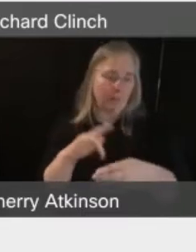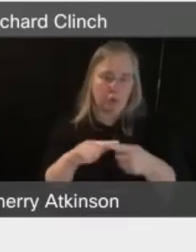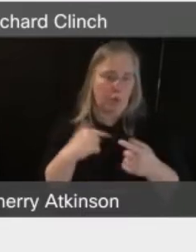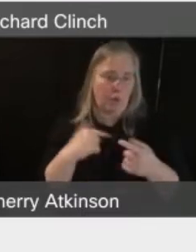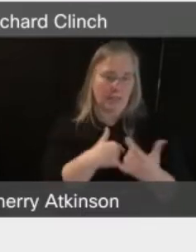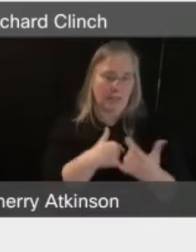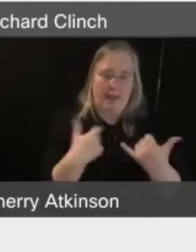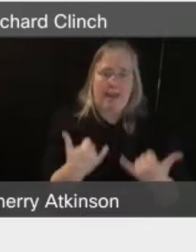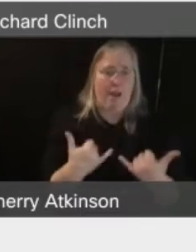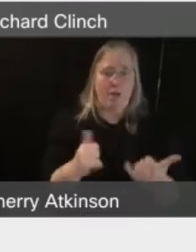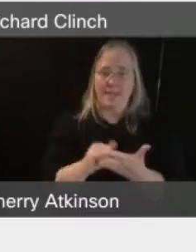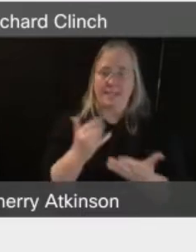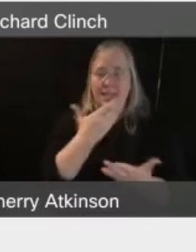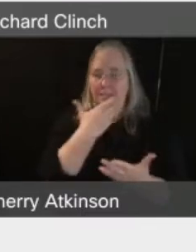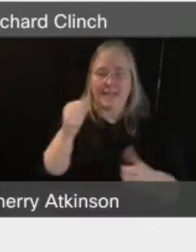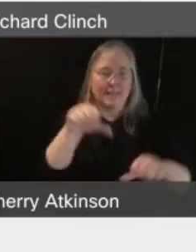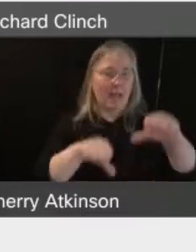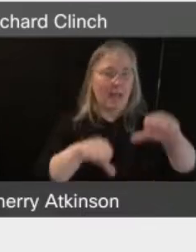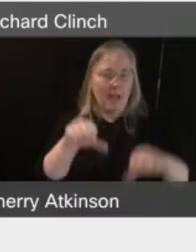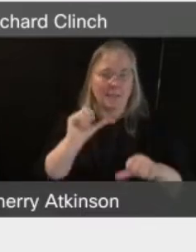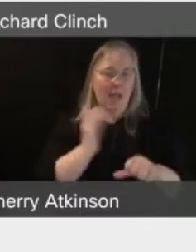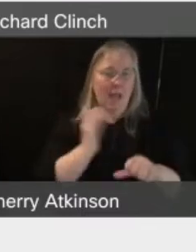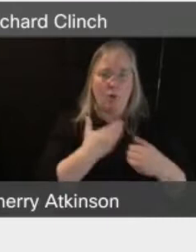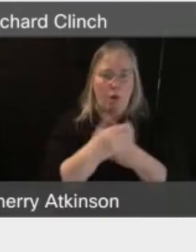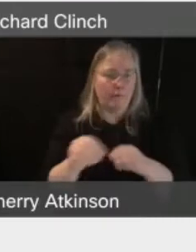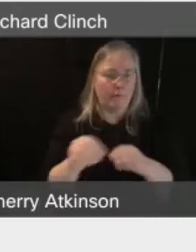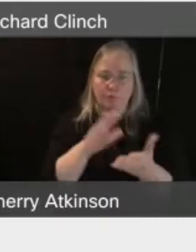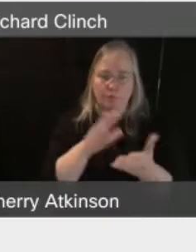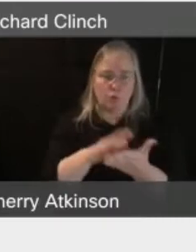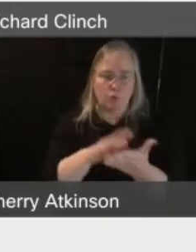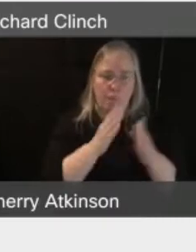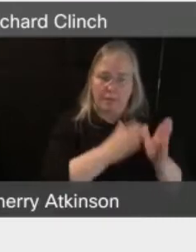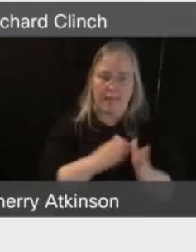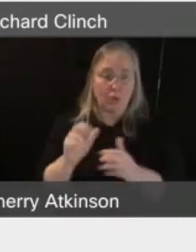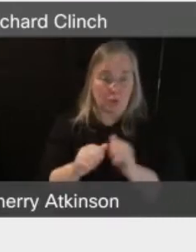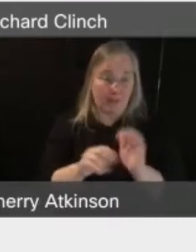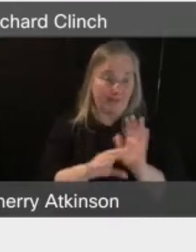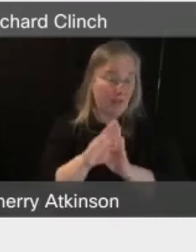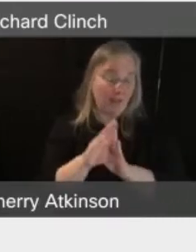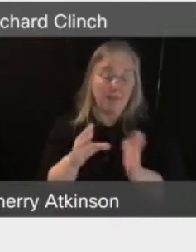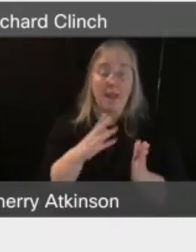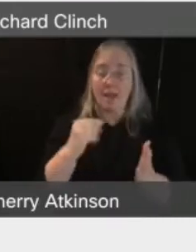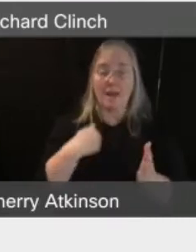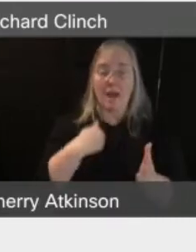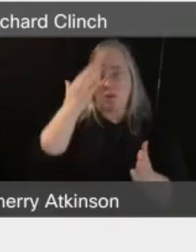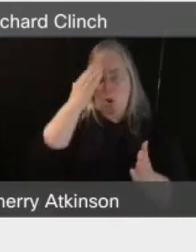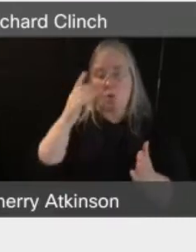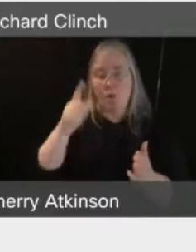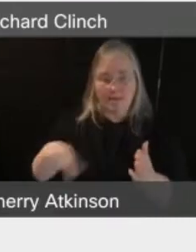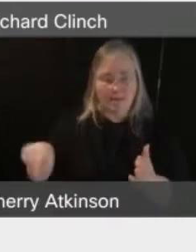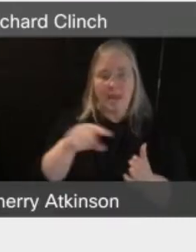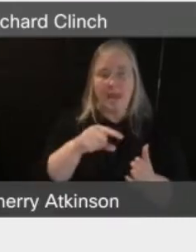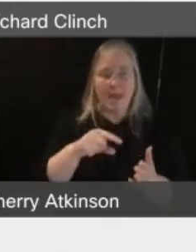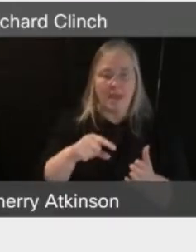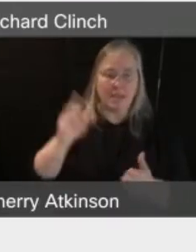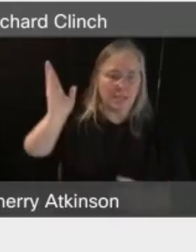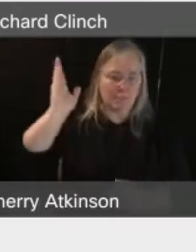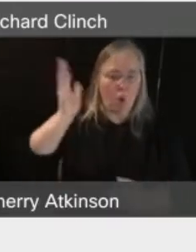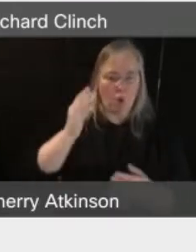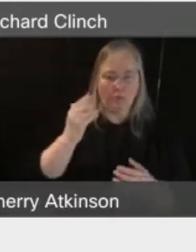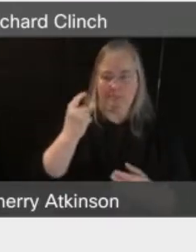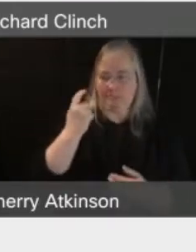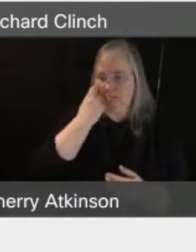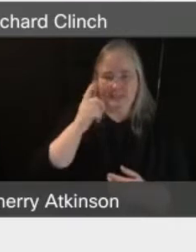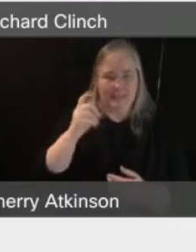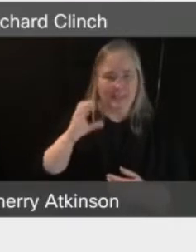now. It's the best science that our Office of School Planning was able to sort of develop. And I know they spoke in December and